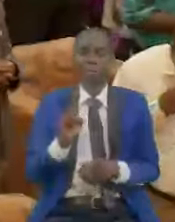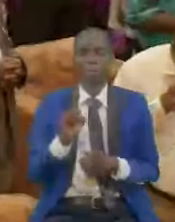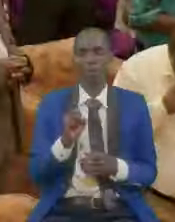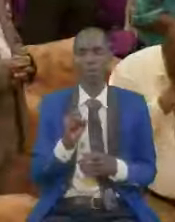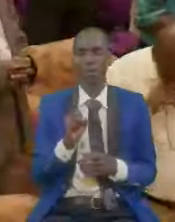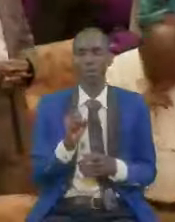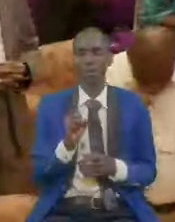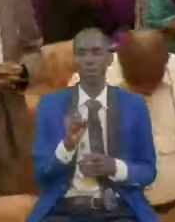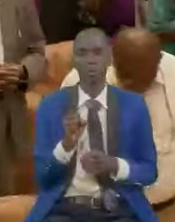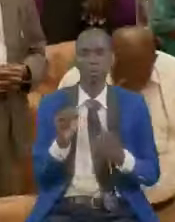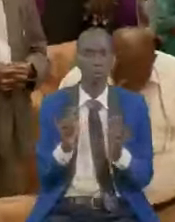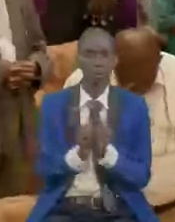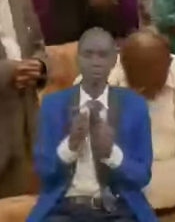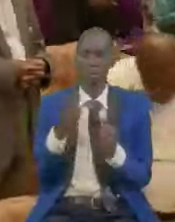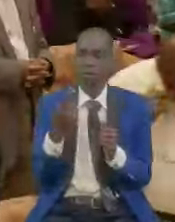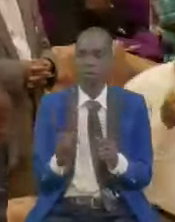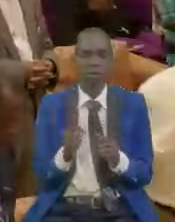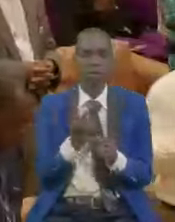who take liberty